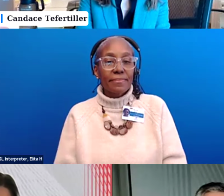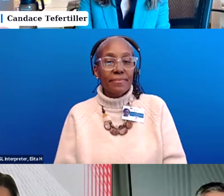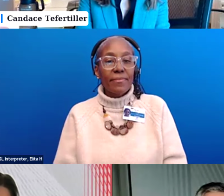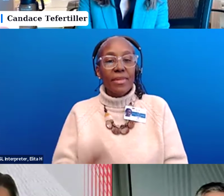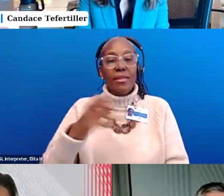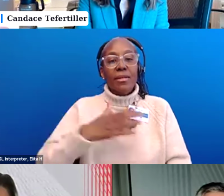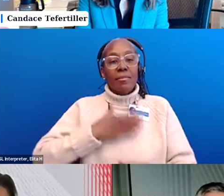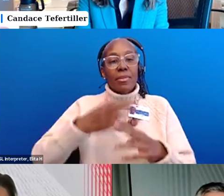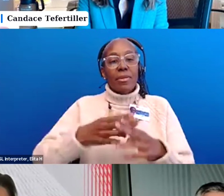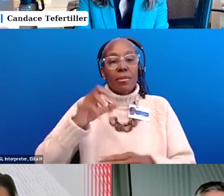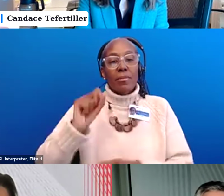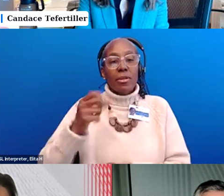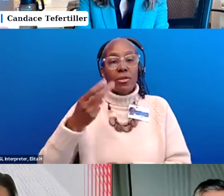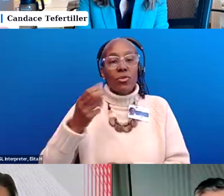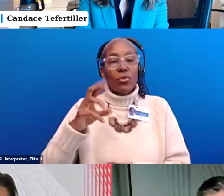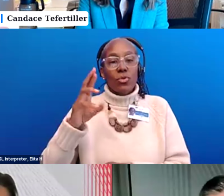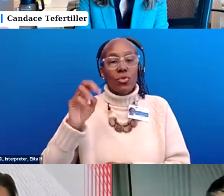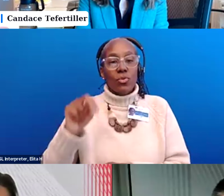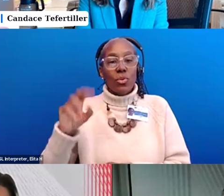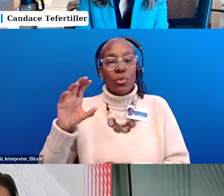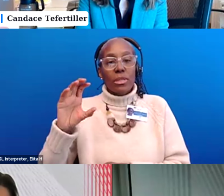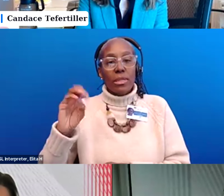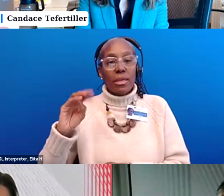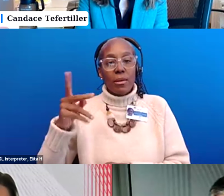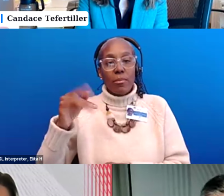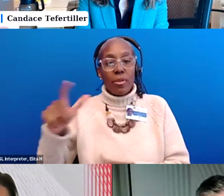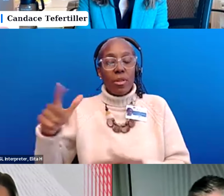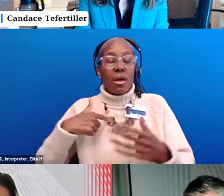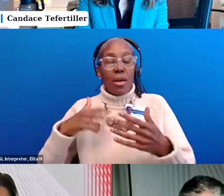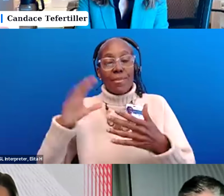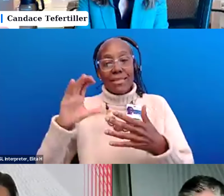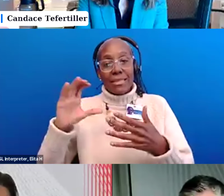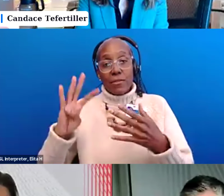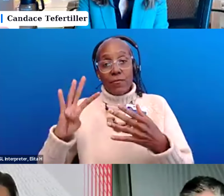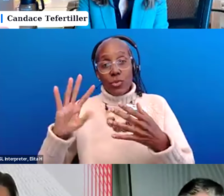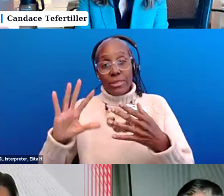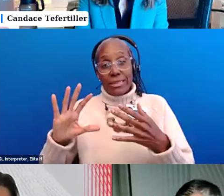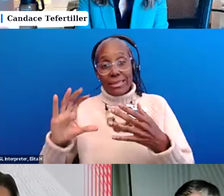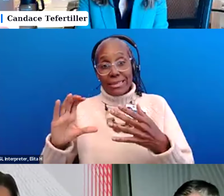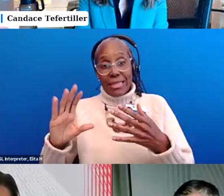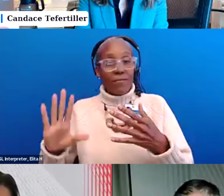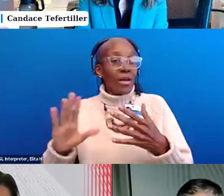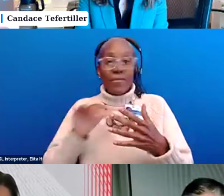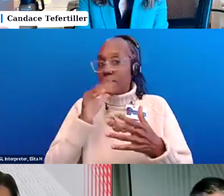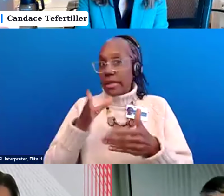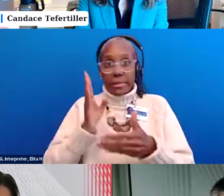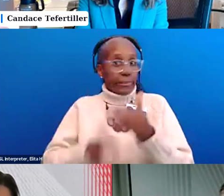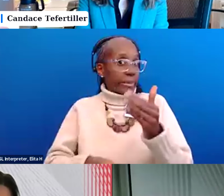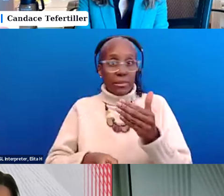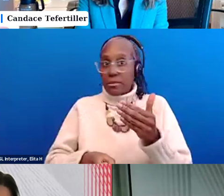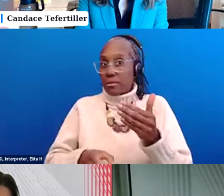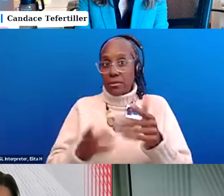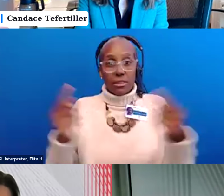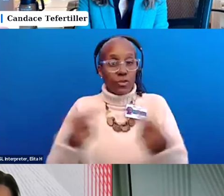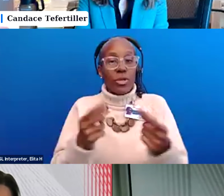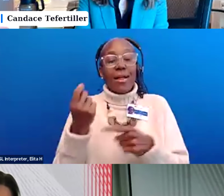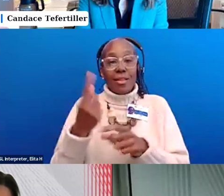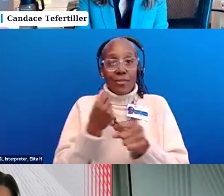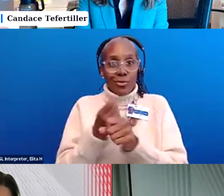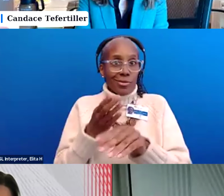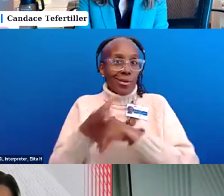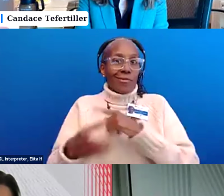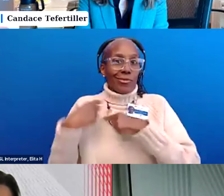Yes, my name is Sherown Campbell. I'm a C4, C5 incomplete injury. I'm 11 years post-injury, and